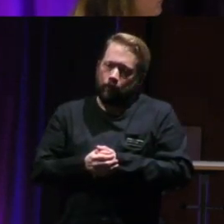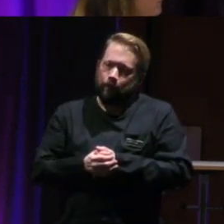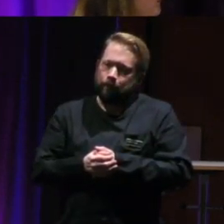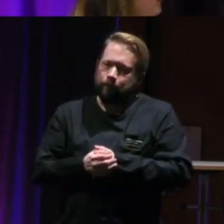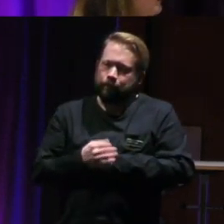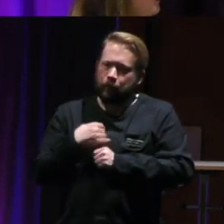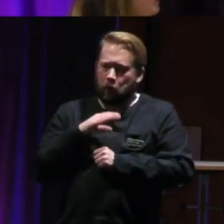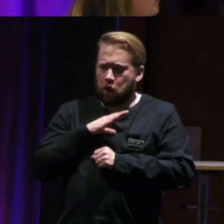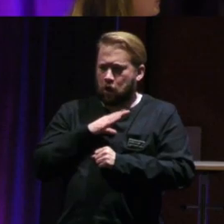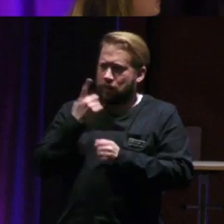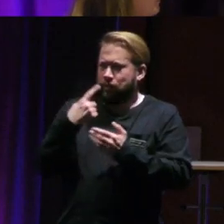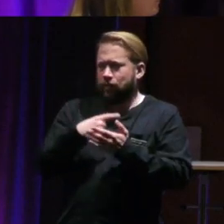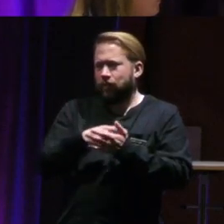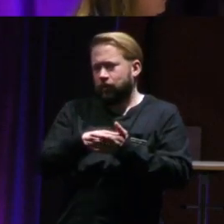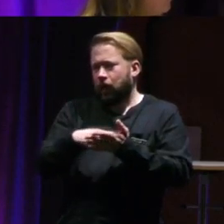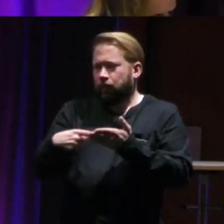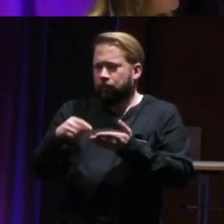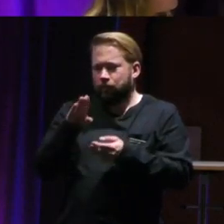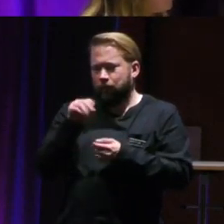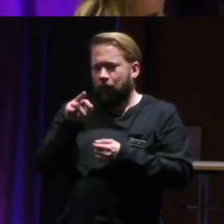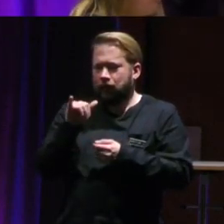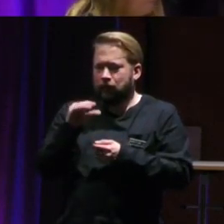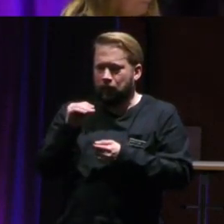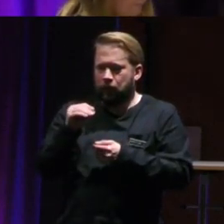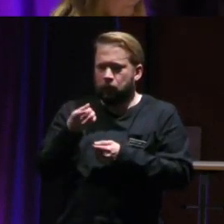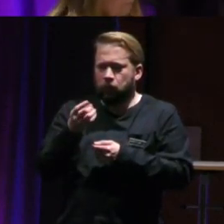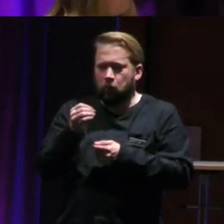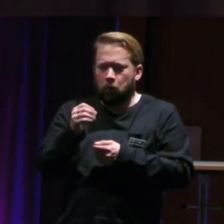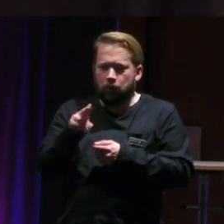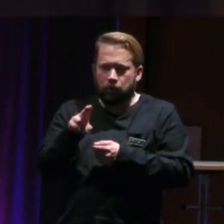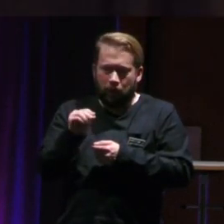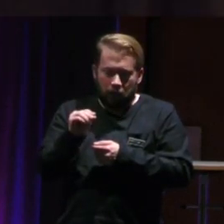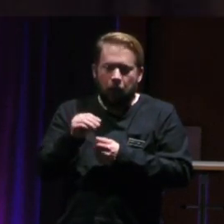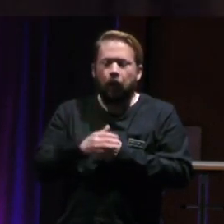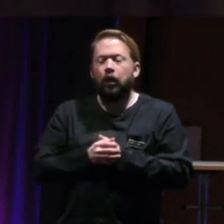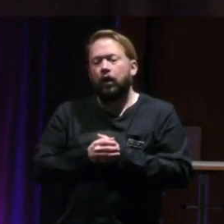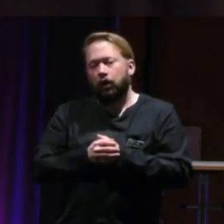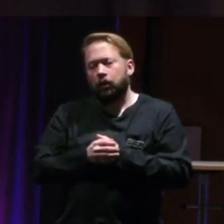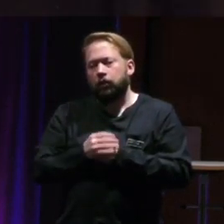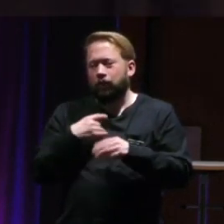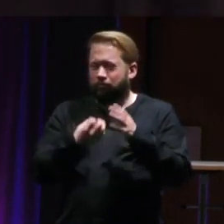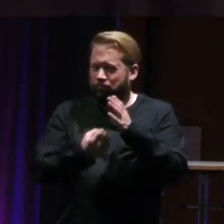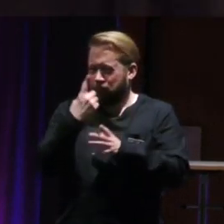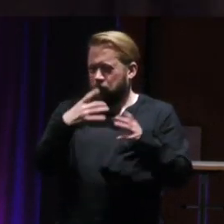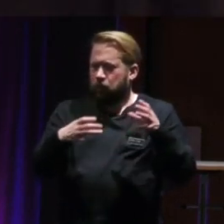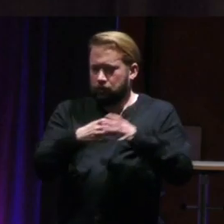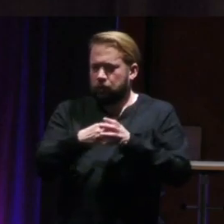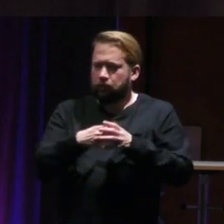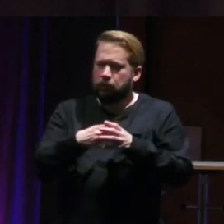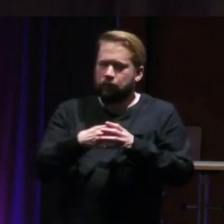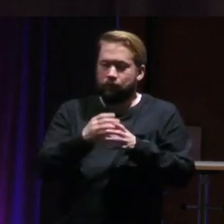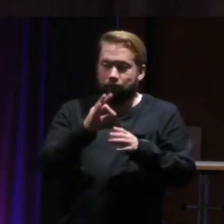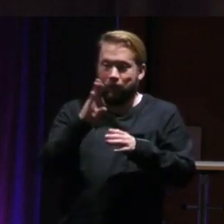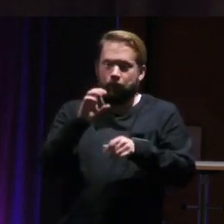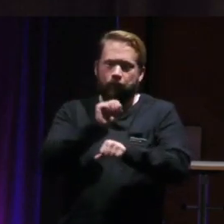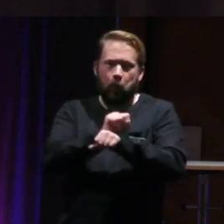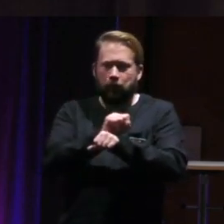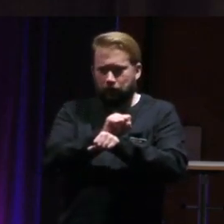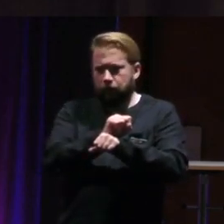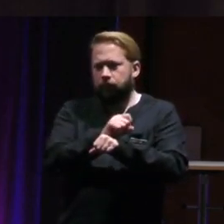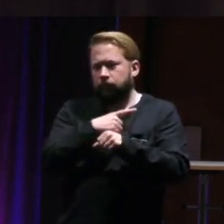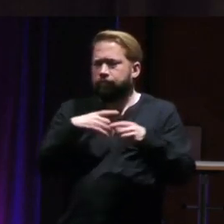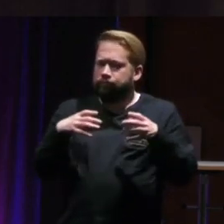Zona, but it's a media outlet which we... started with Nadia and Peter when we've been released. It's only court